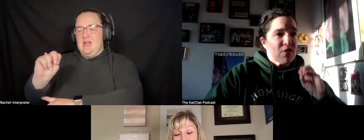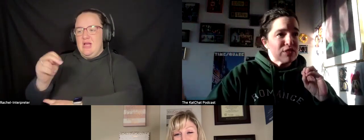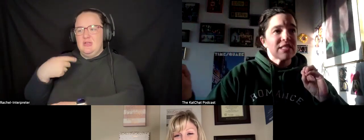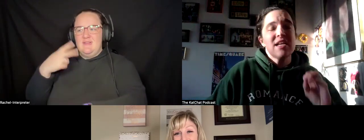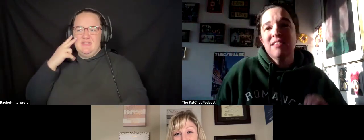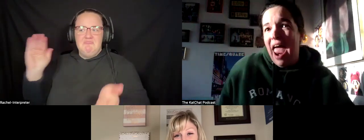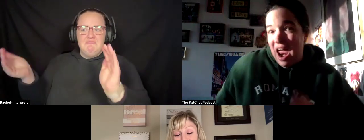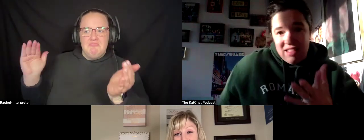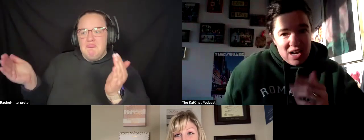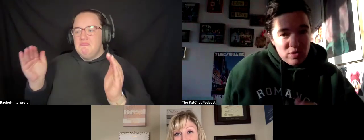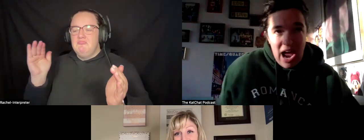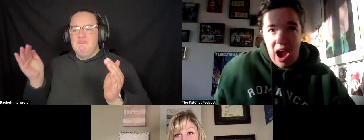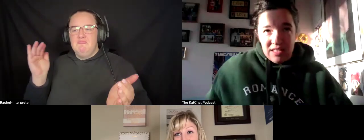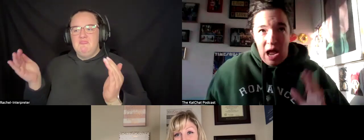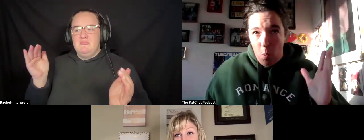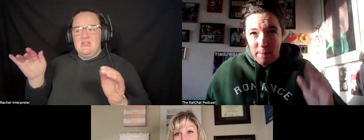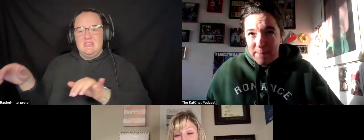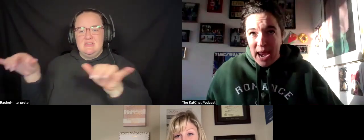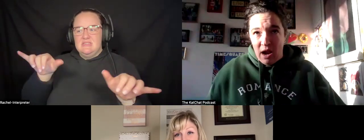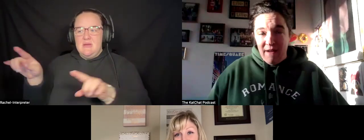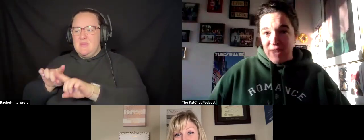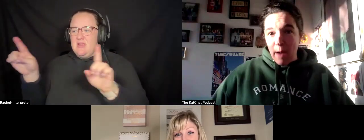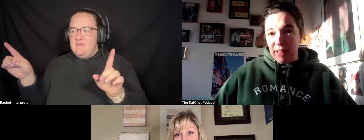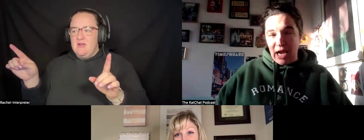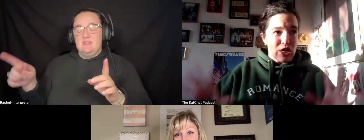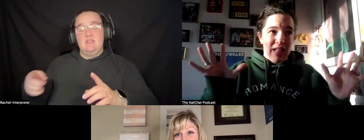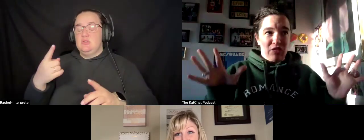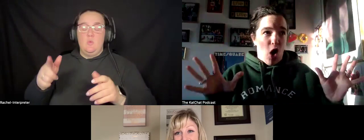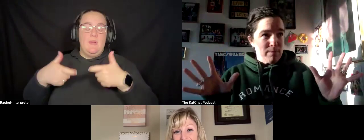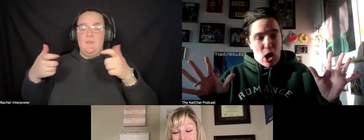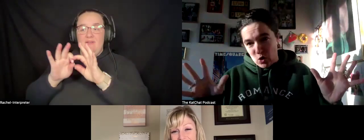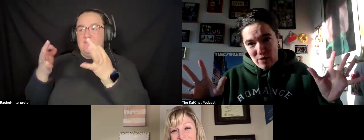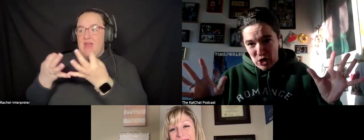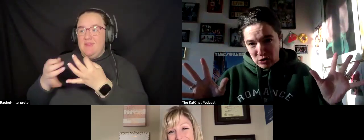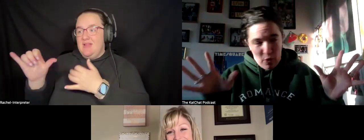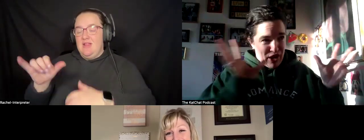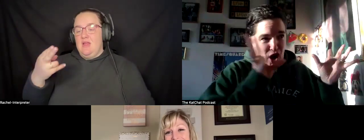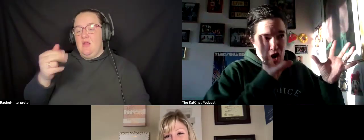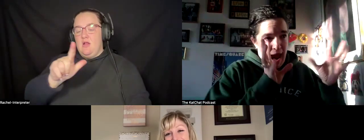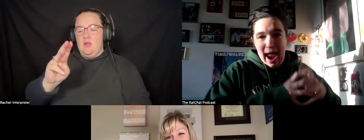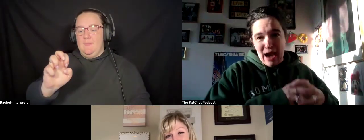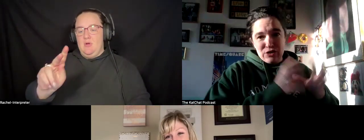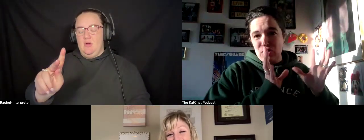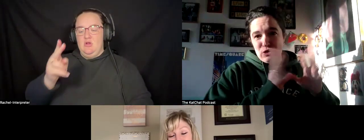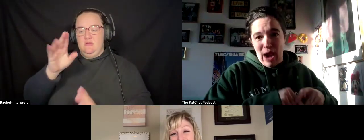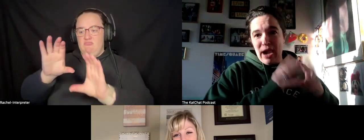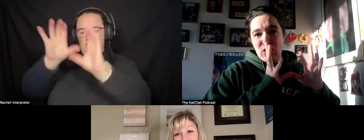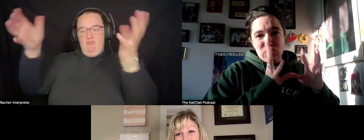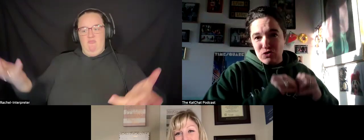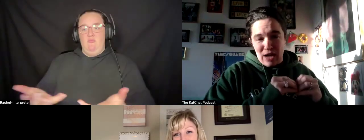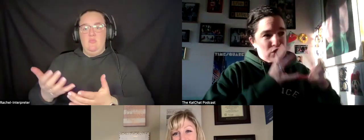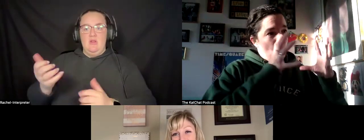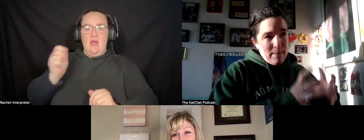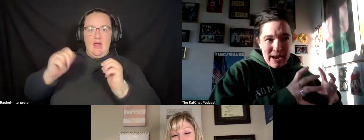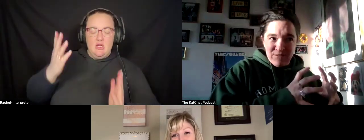similarities, the differences, and like you said, it's like one big family, just like the Hallmark universe with their actors,